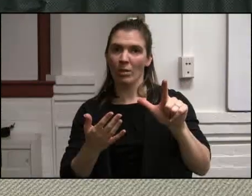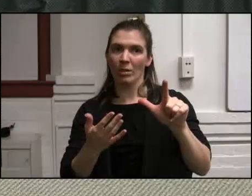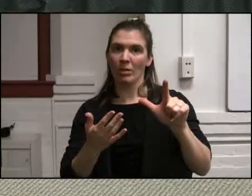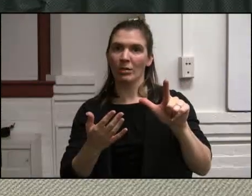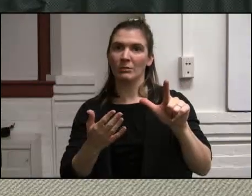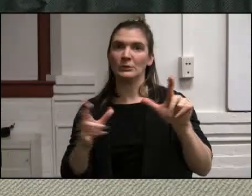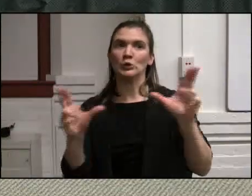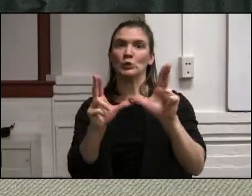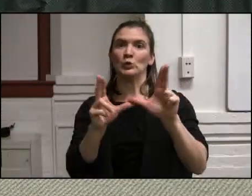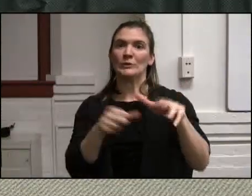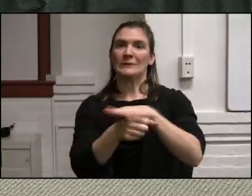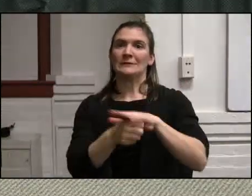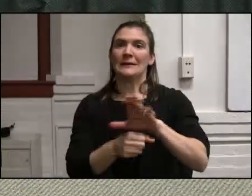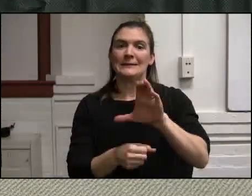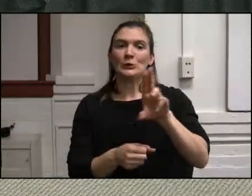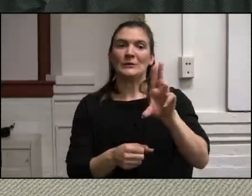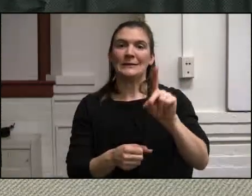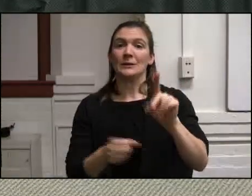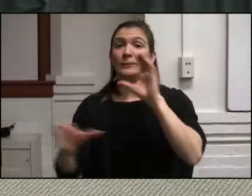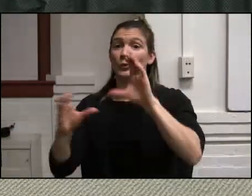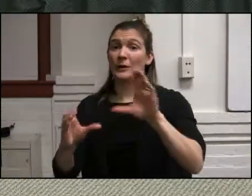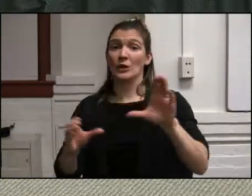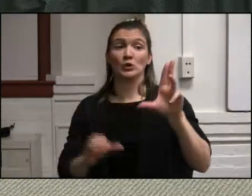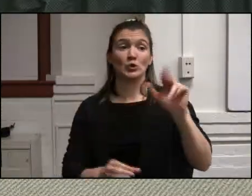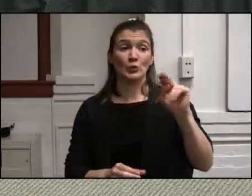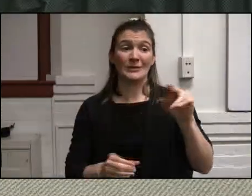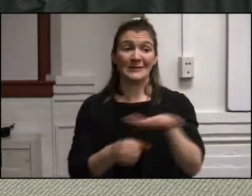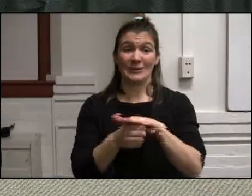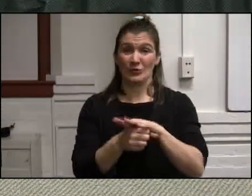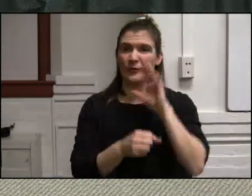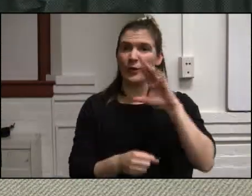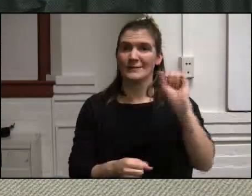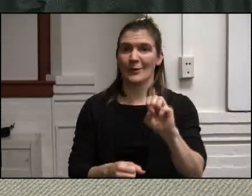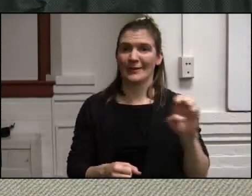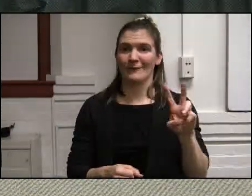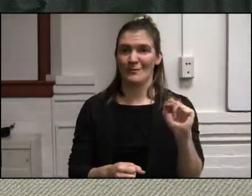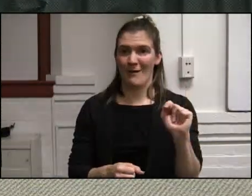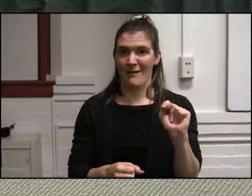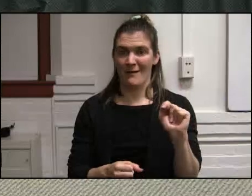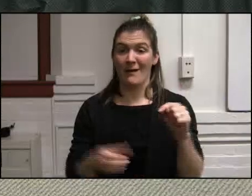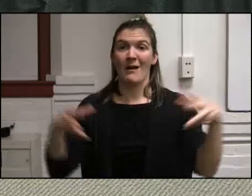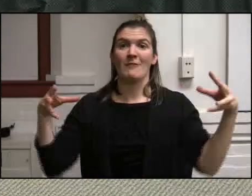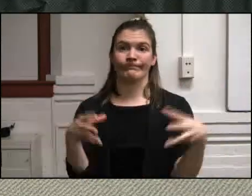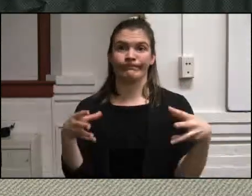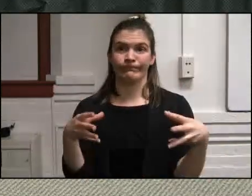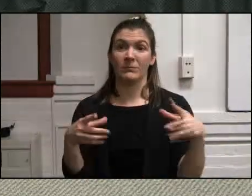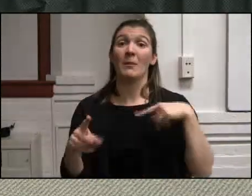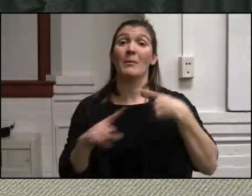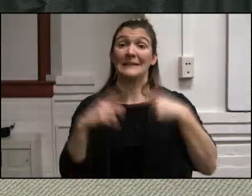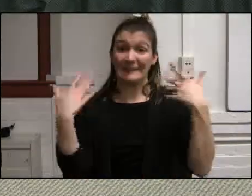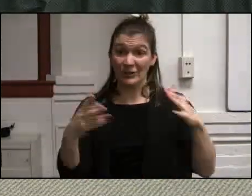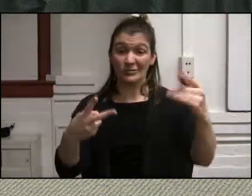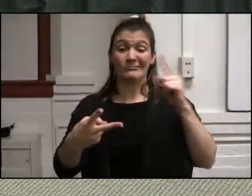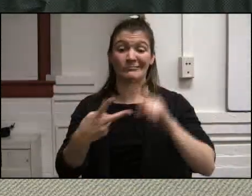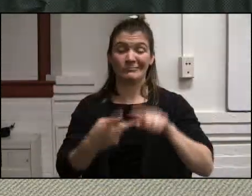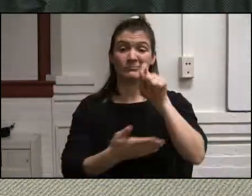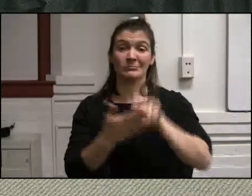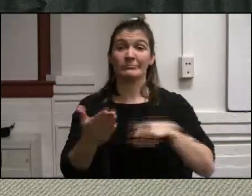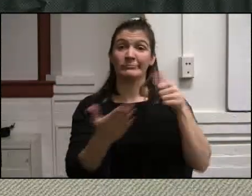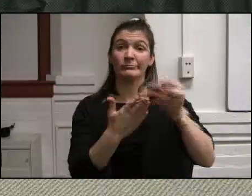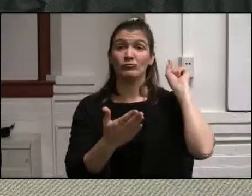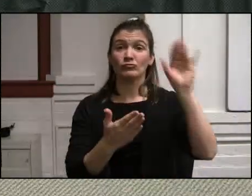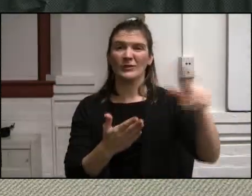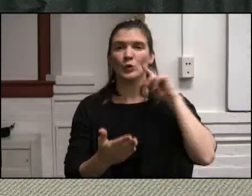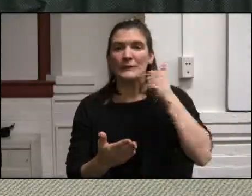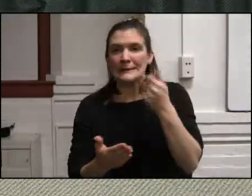communications union district, a CUD, for southeastern Vermont, and to write a letter to several